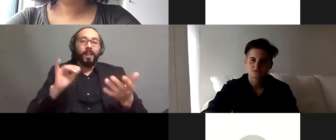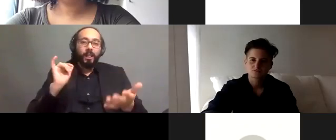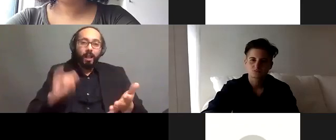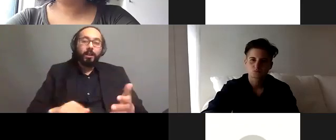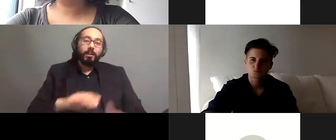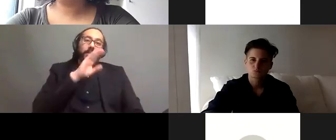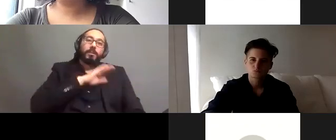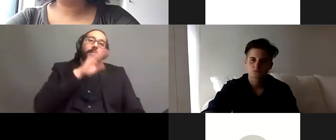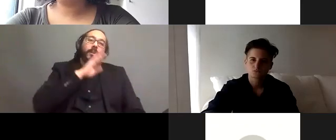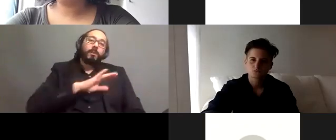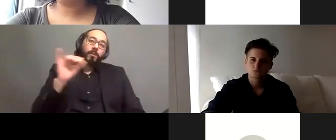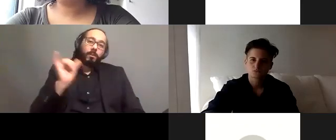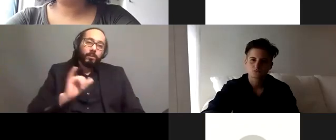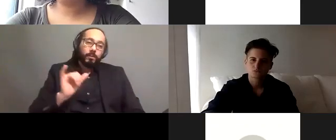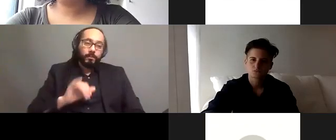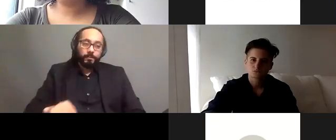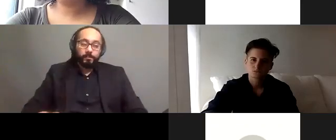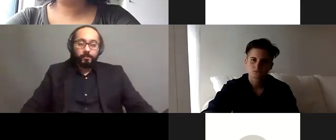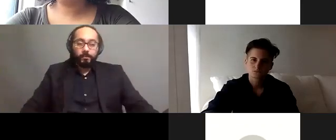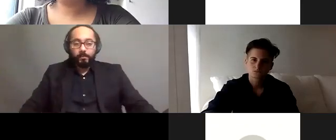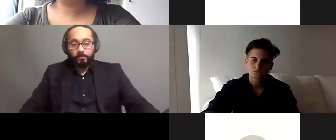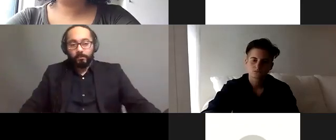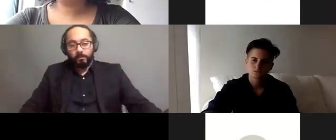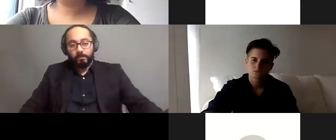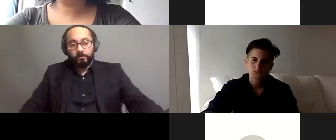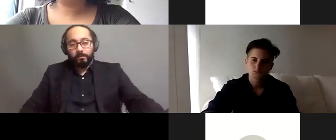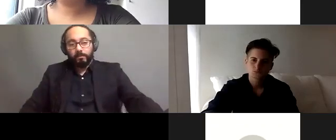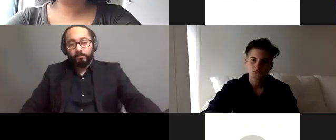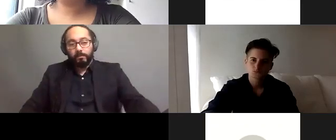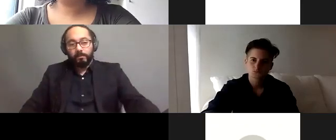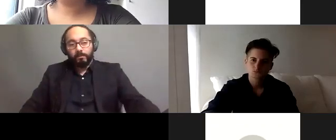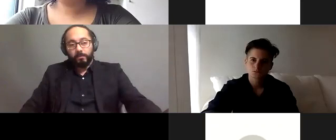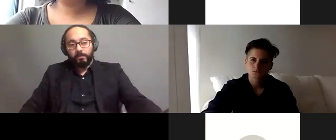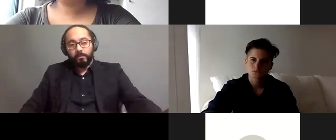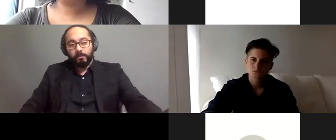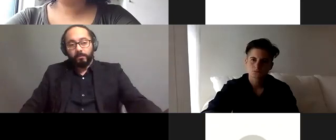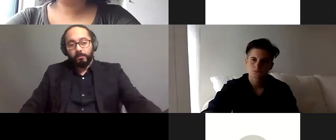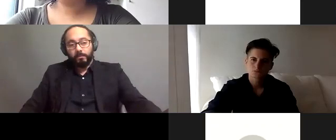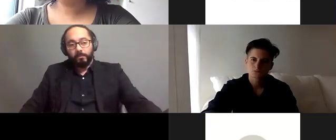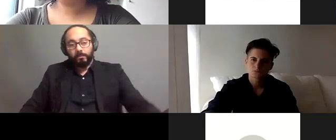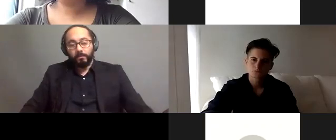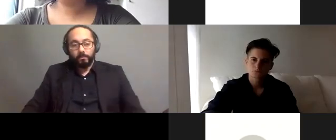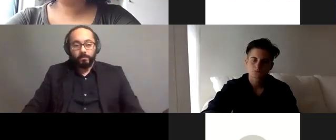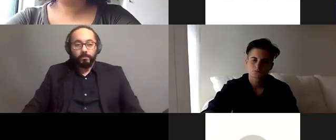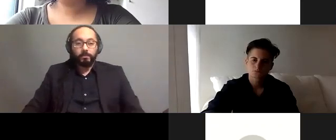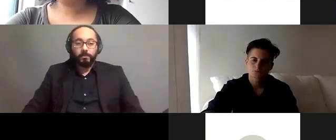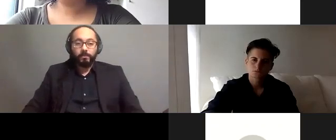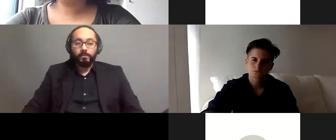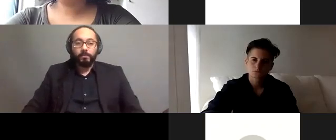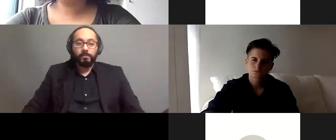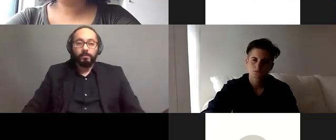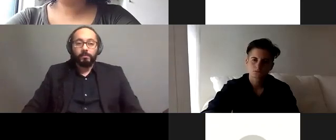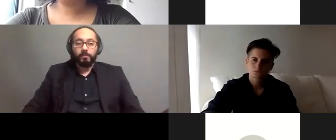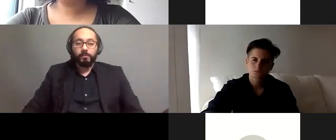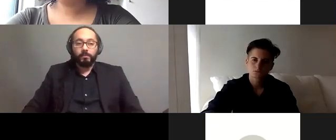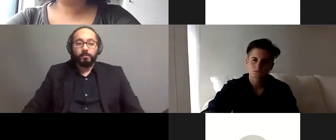as well. So I think besides to these linguistic barriers, the lack of